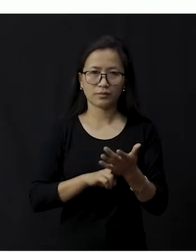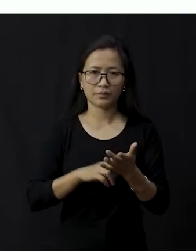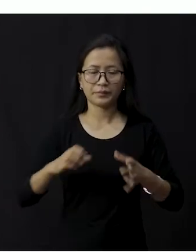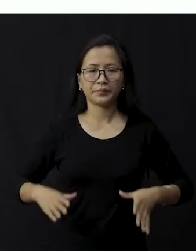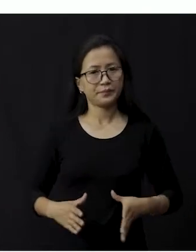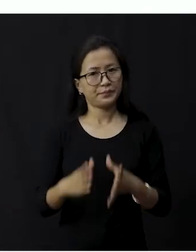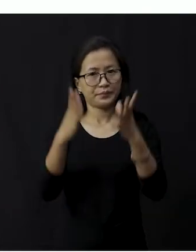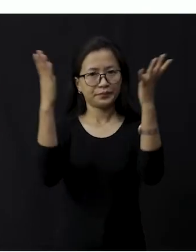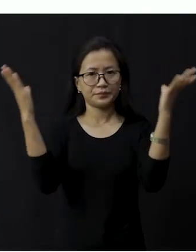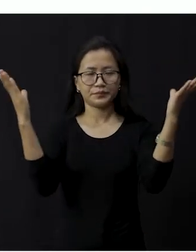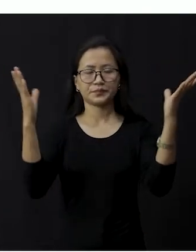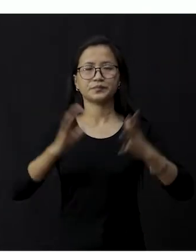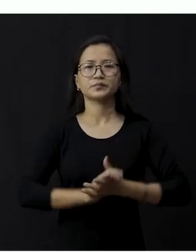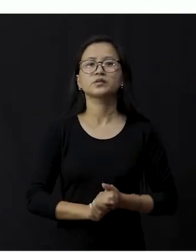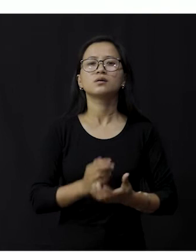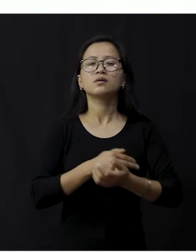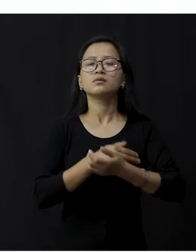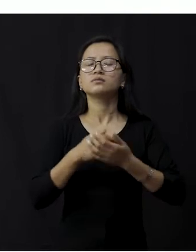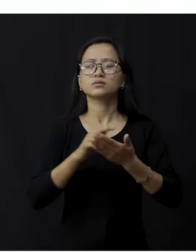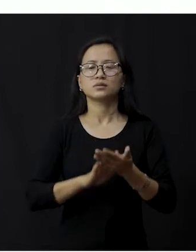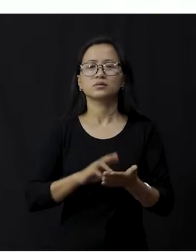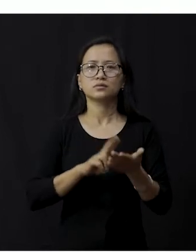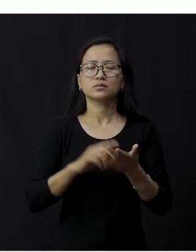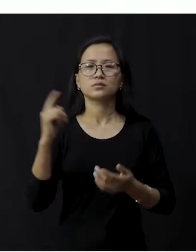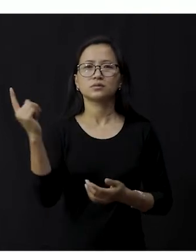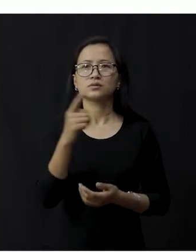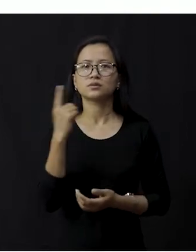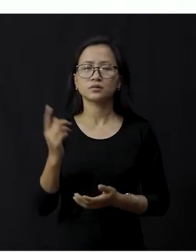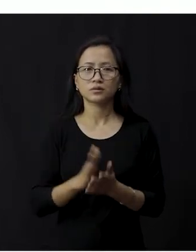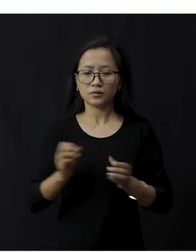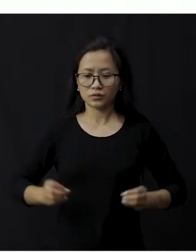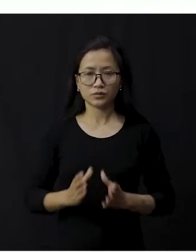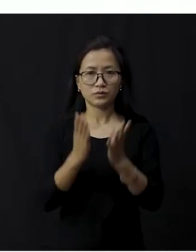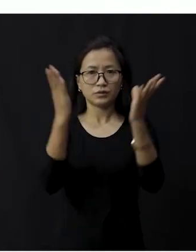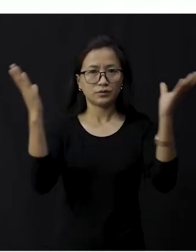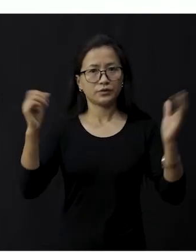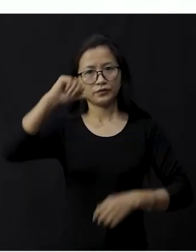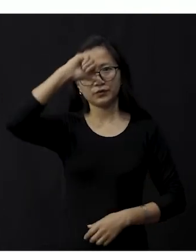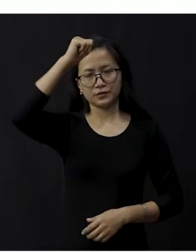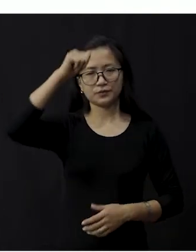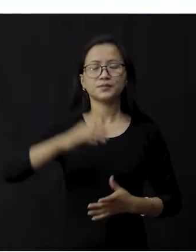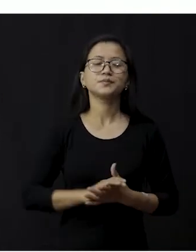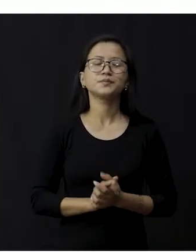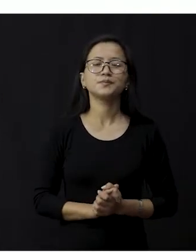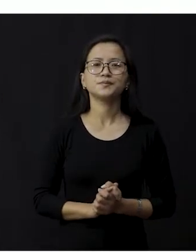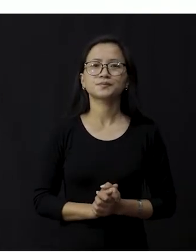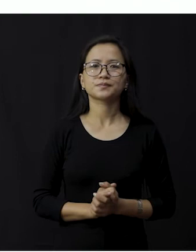P-A-N-Y-A-N. So, this is the national tree of India. And this is Banyan tree. All